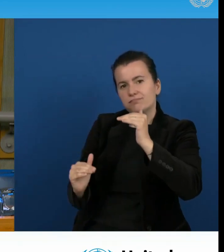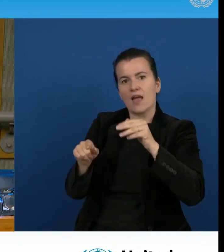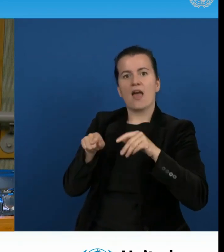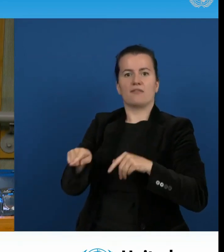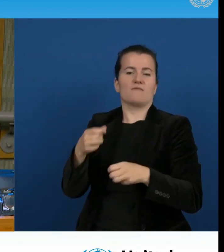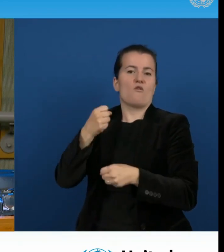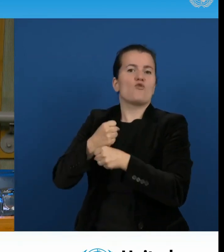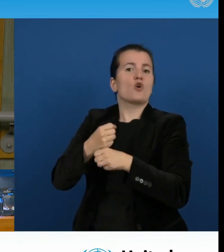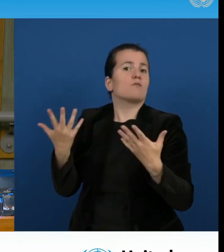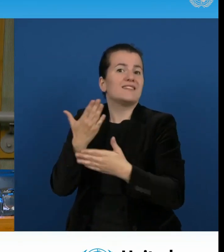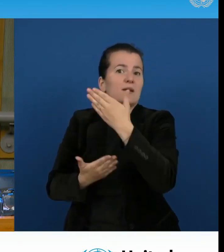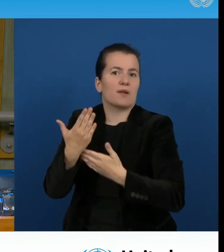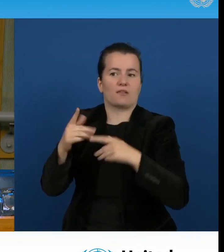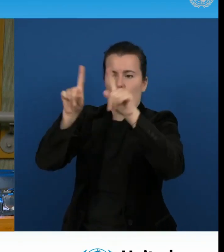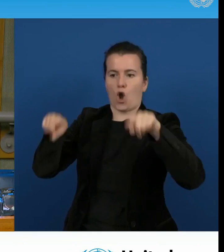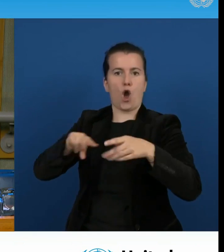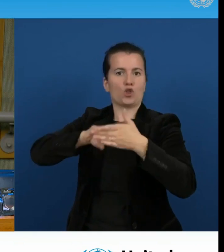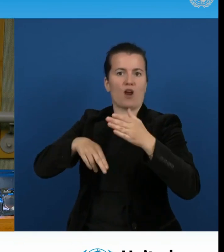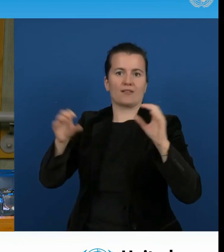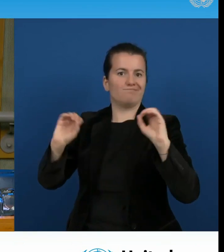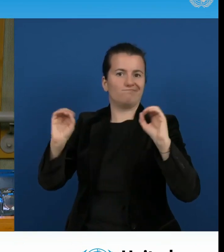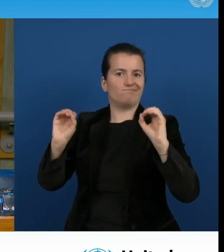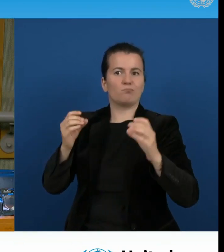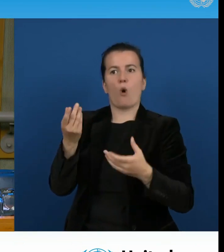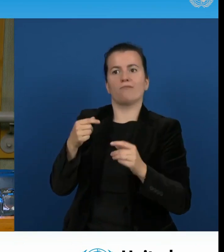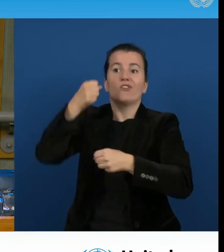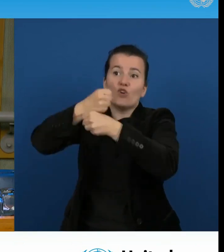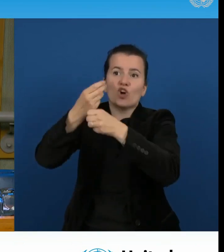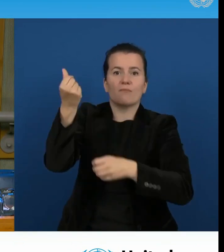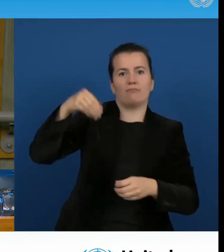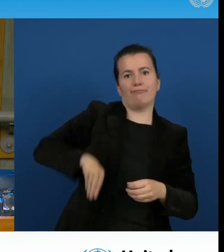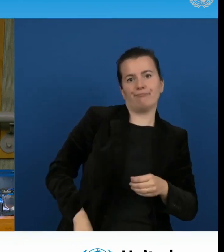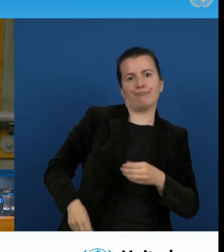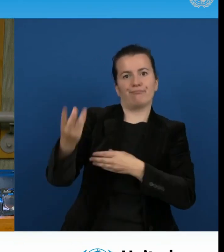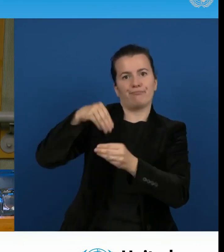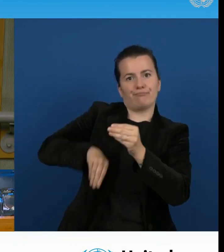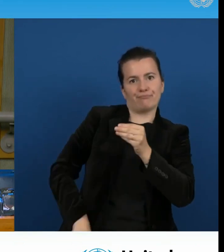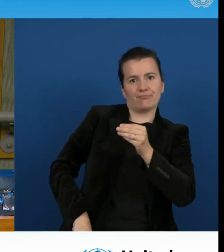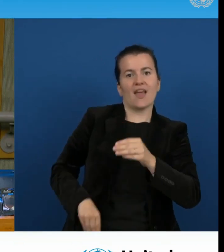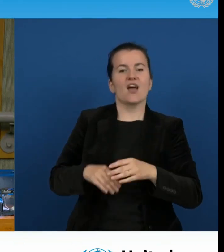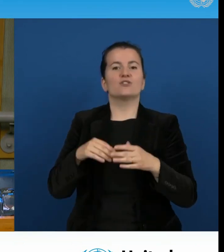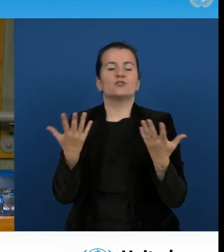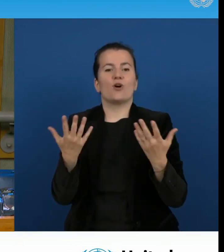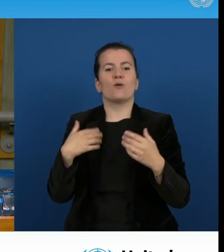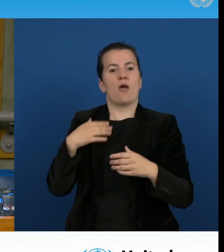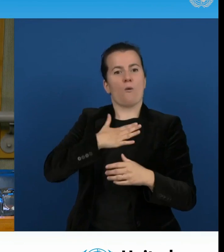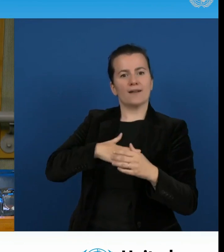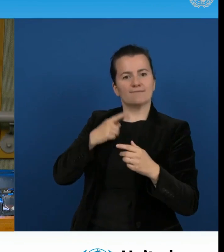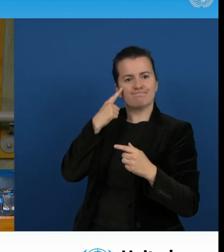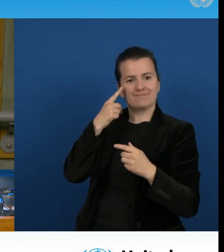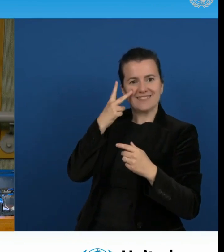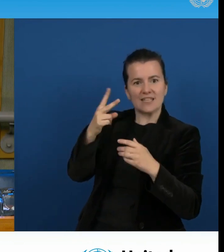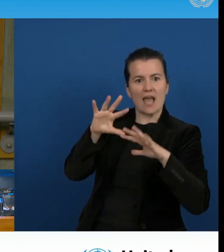Center to promote more attention to disability inclusion in the context of trade. A first event on this will happen at the Aid